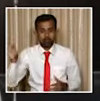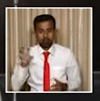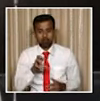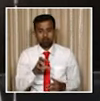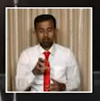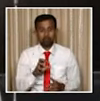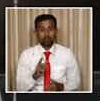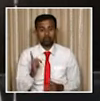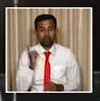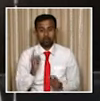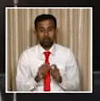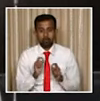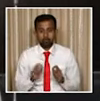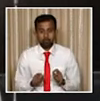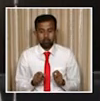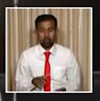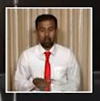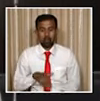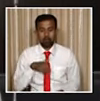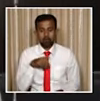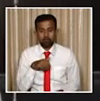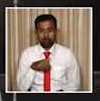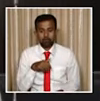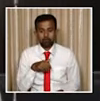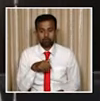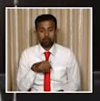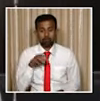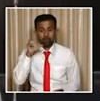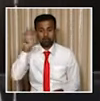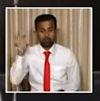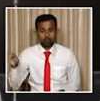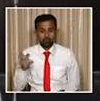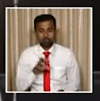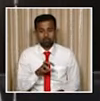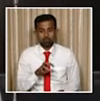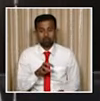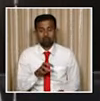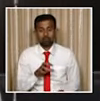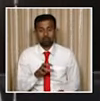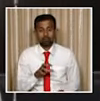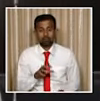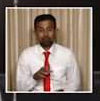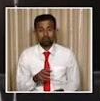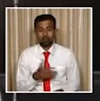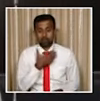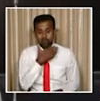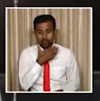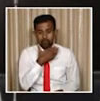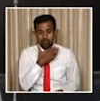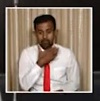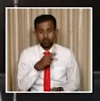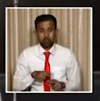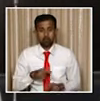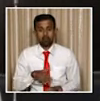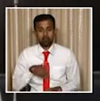USA, UK and France, to stop supporting Israel and apply fair play